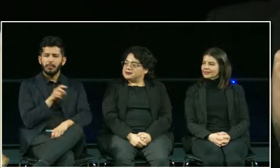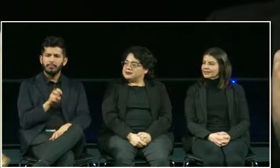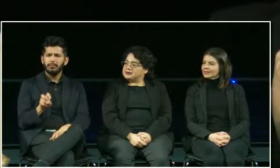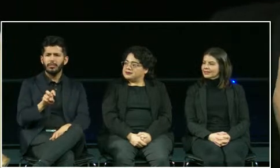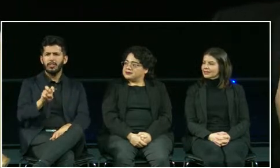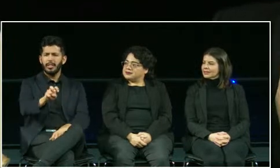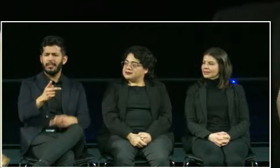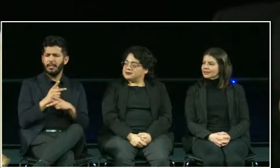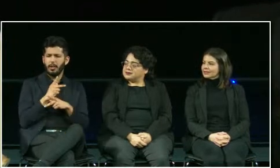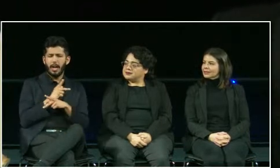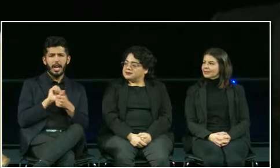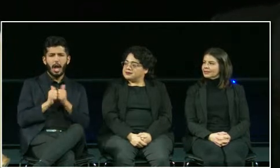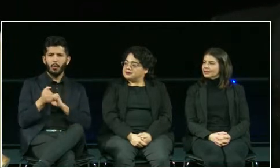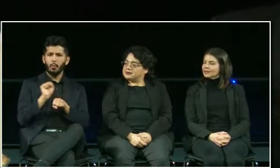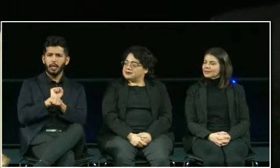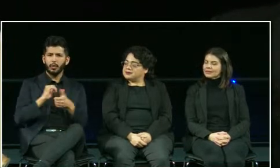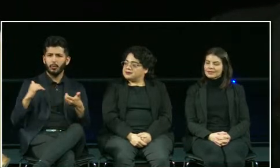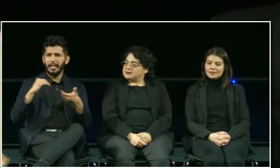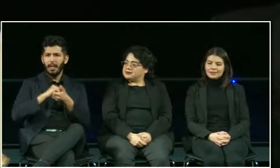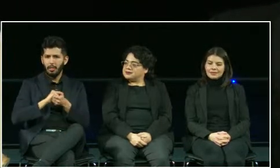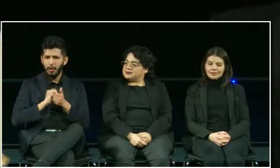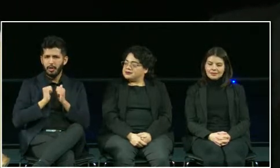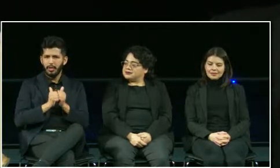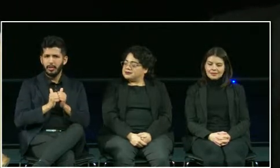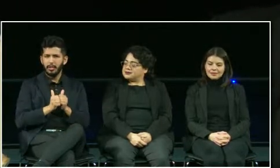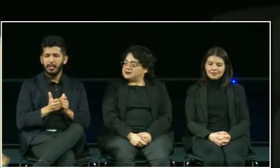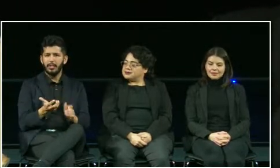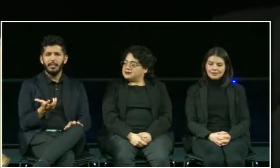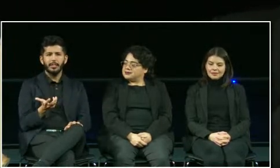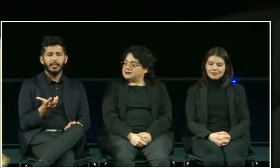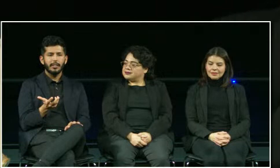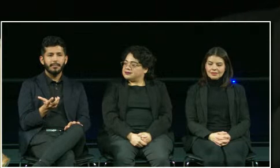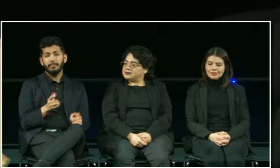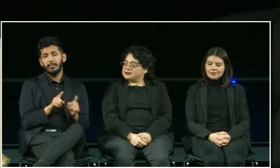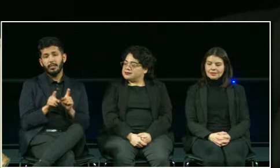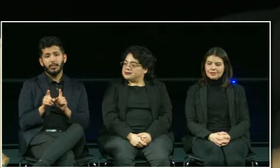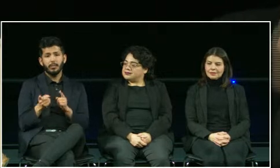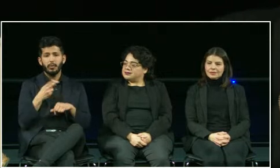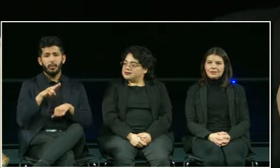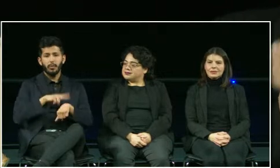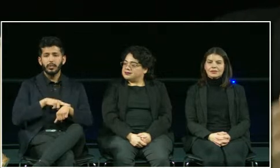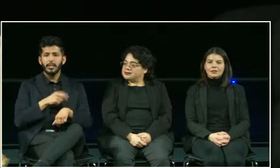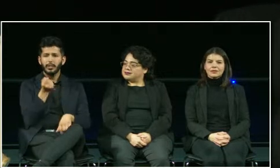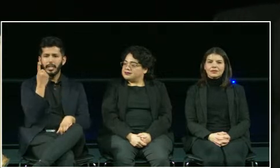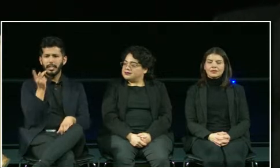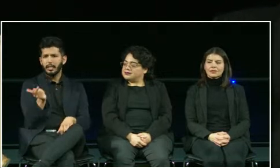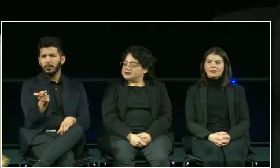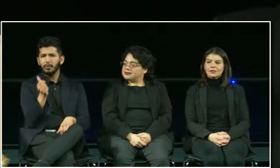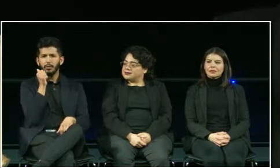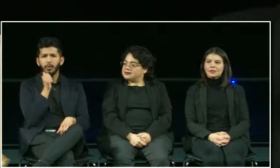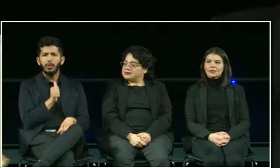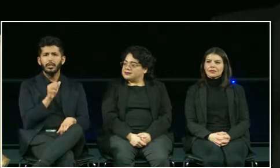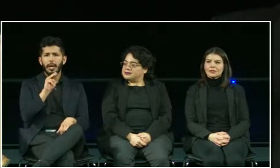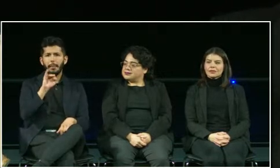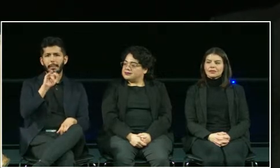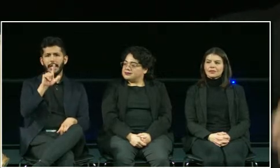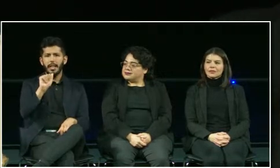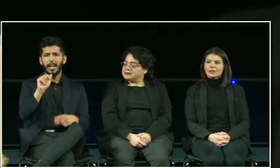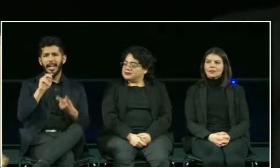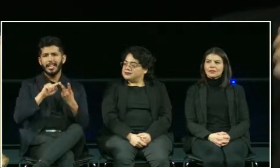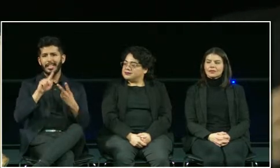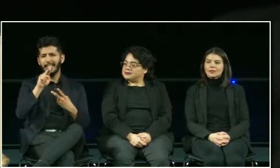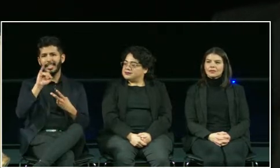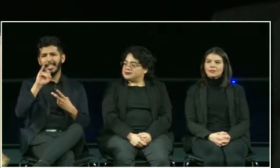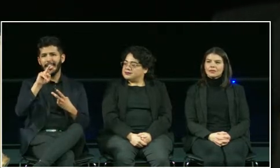out a way to do this together. And then also, of course, understanding that for these two girls, Mila and Nivi, who put